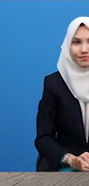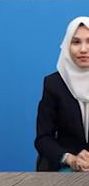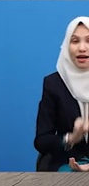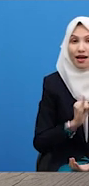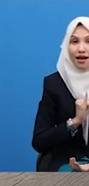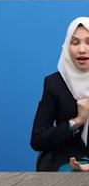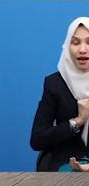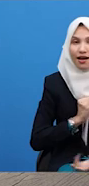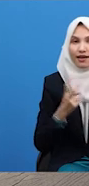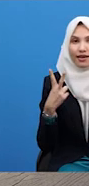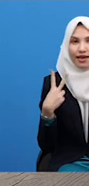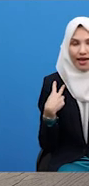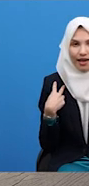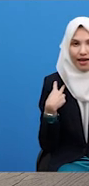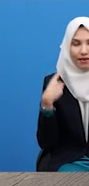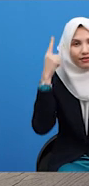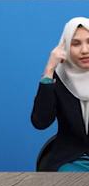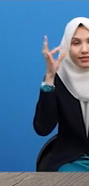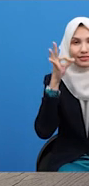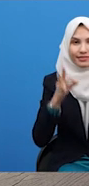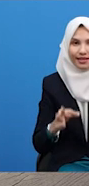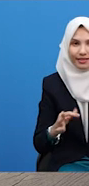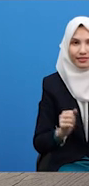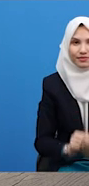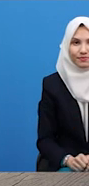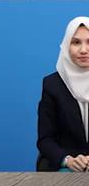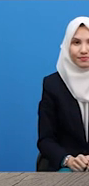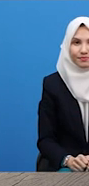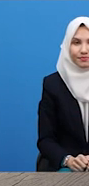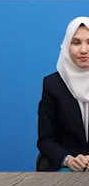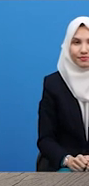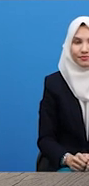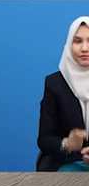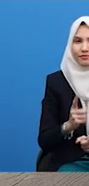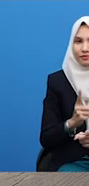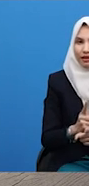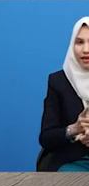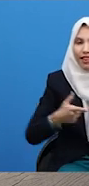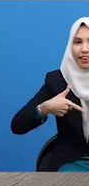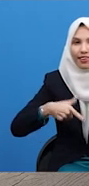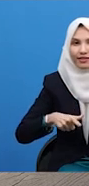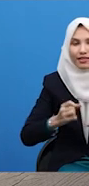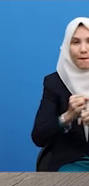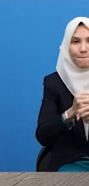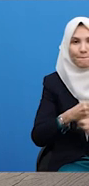I have decided. Right, let's make a decision.